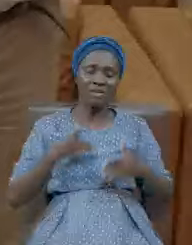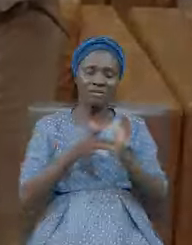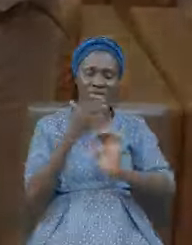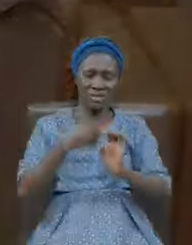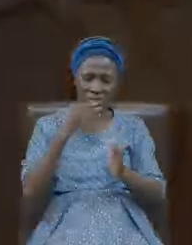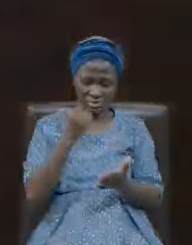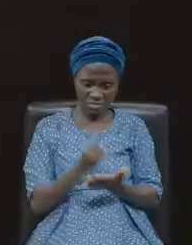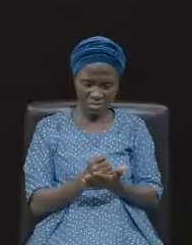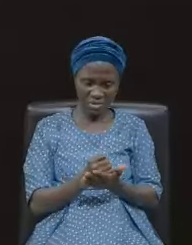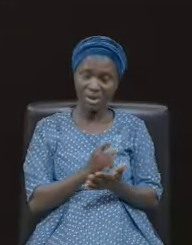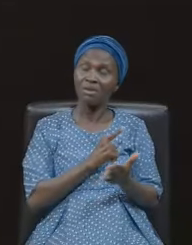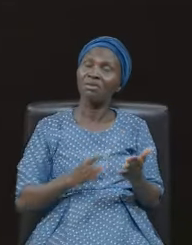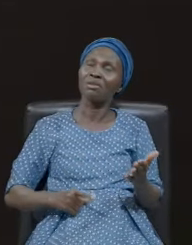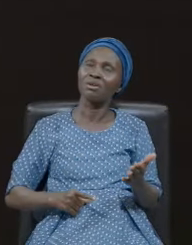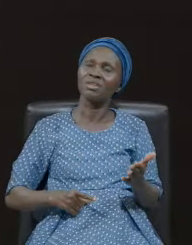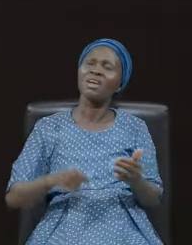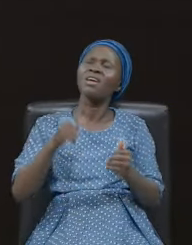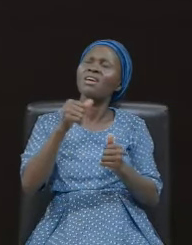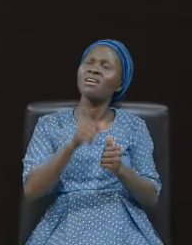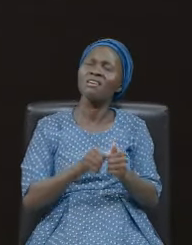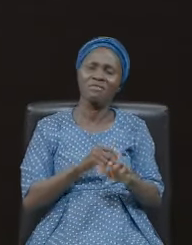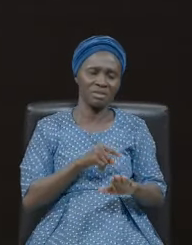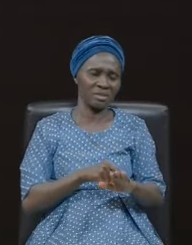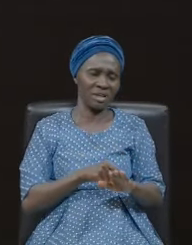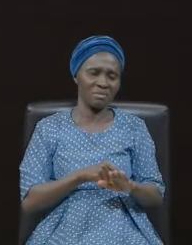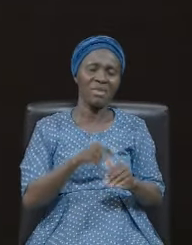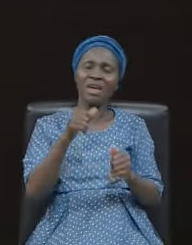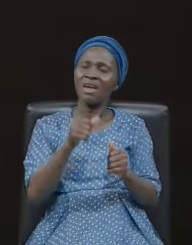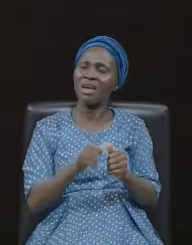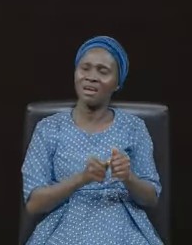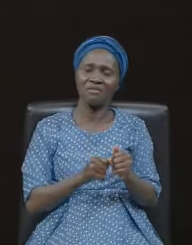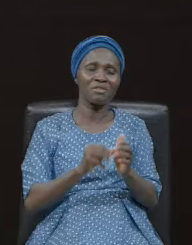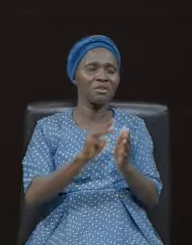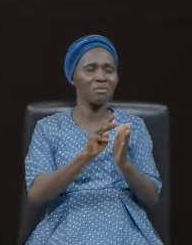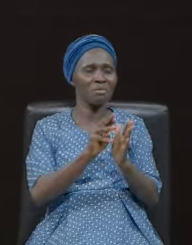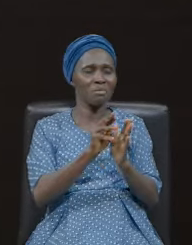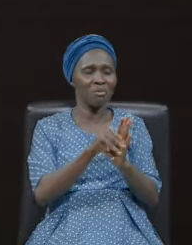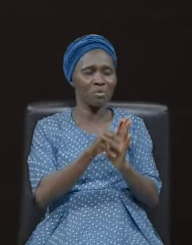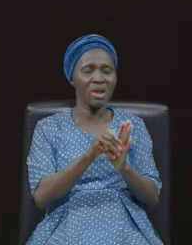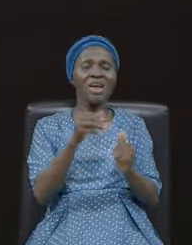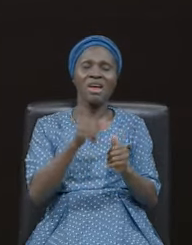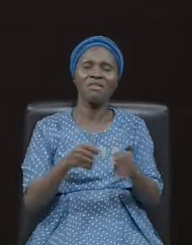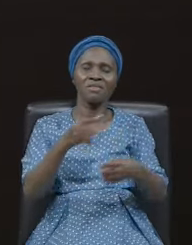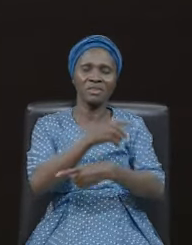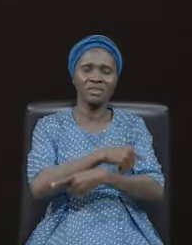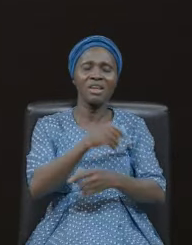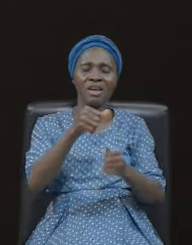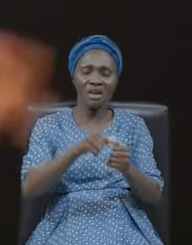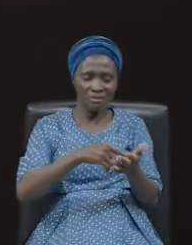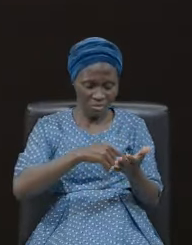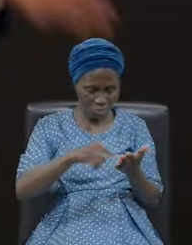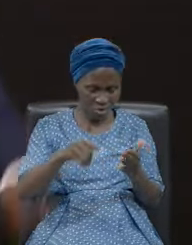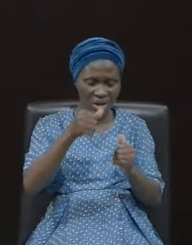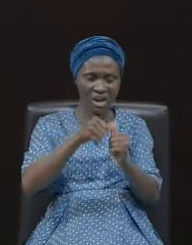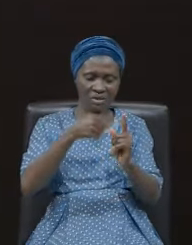Lord, every moment, every day, every day, every week, every week,